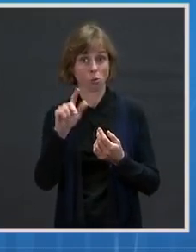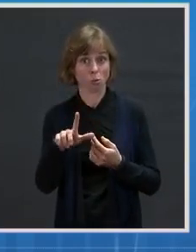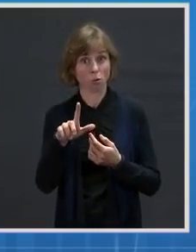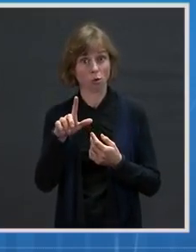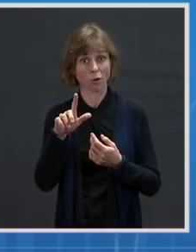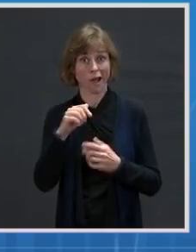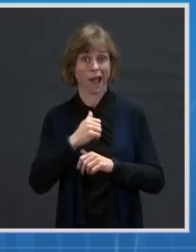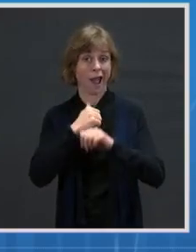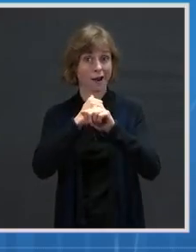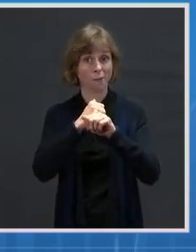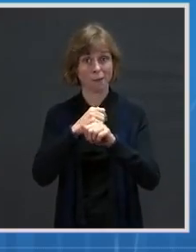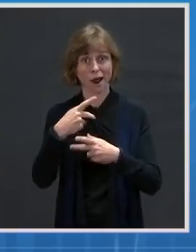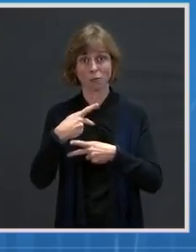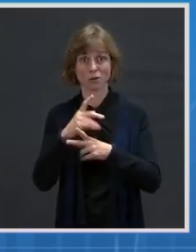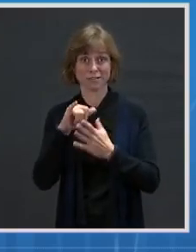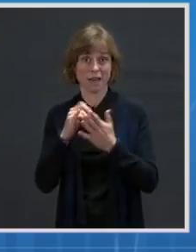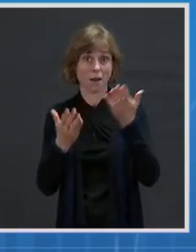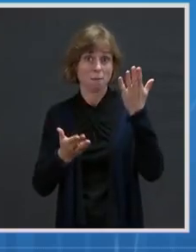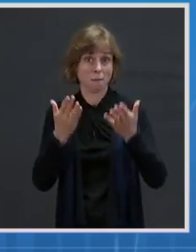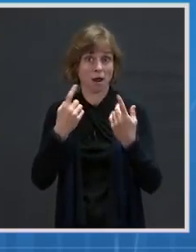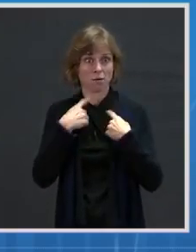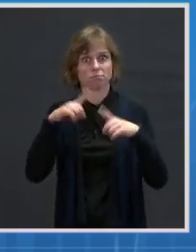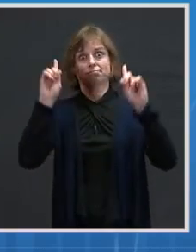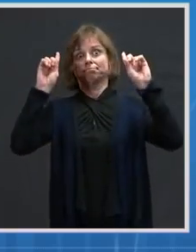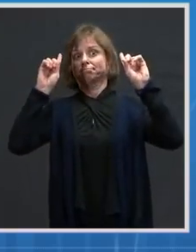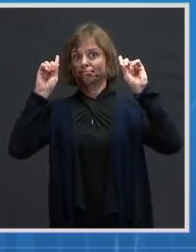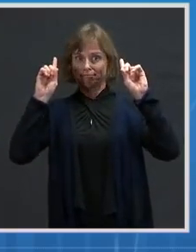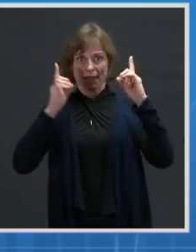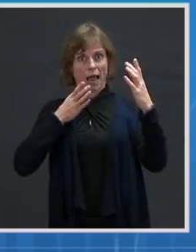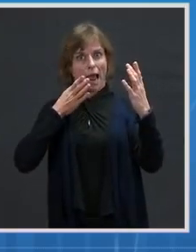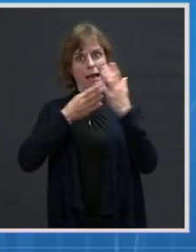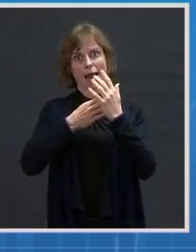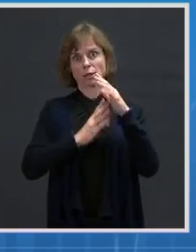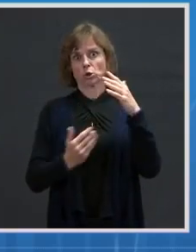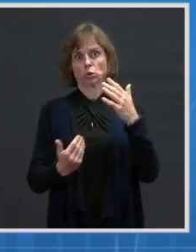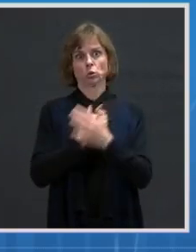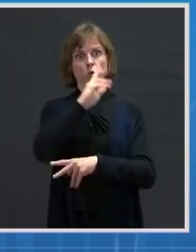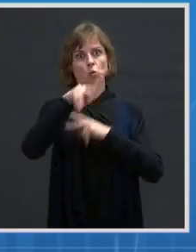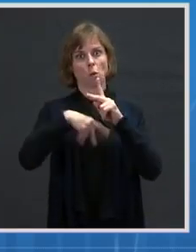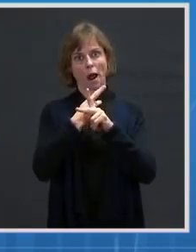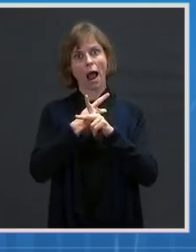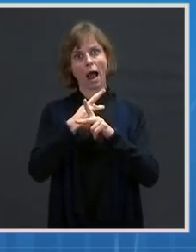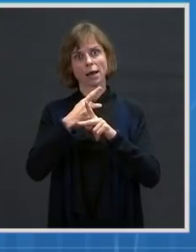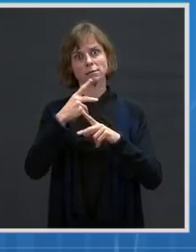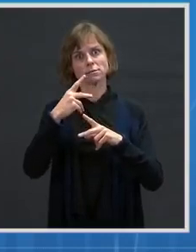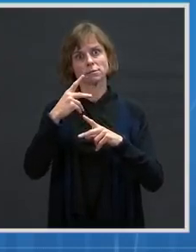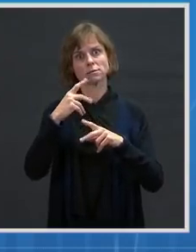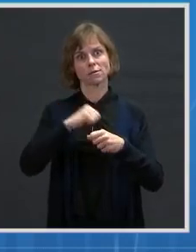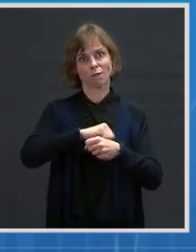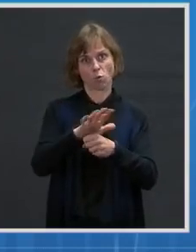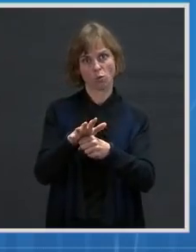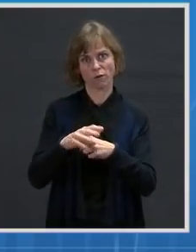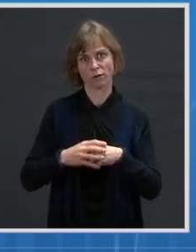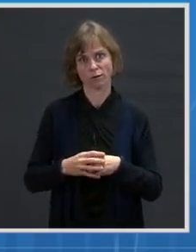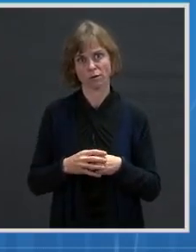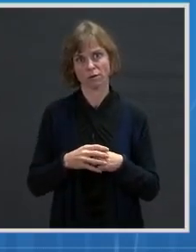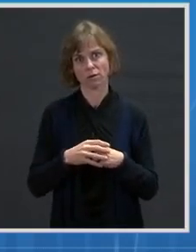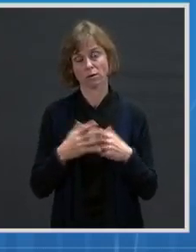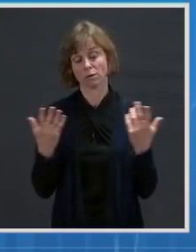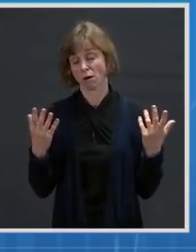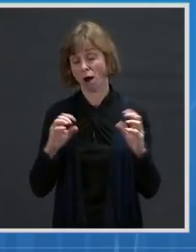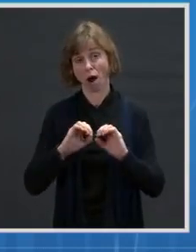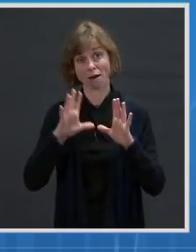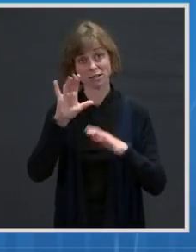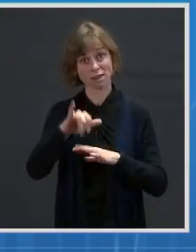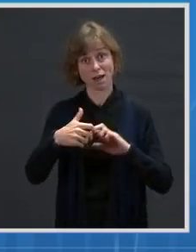that might actually be effective against emerging variants, which obviously will be an issue because we